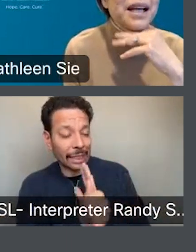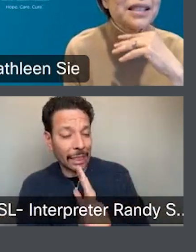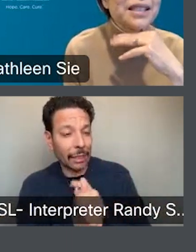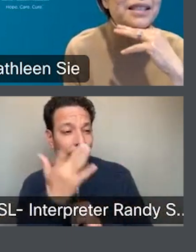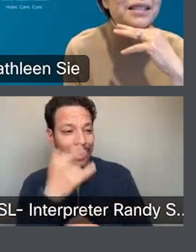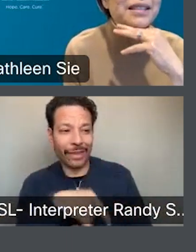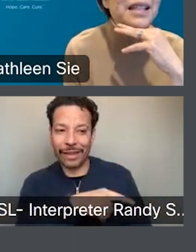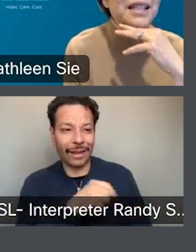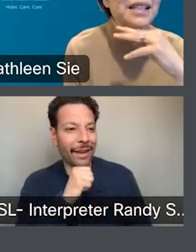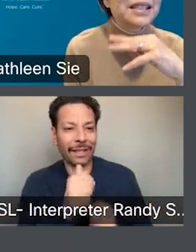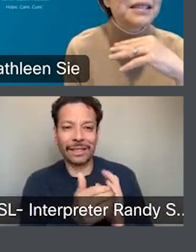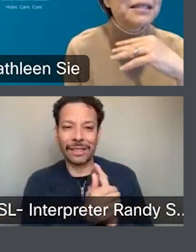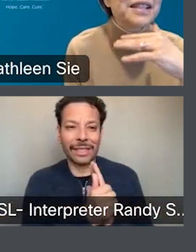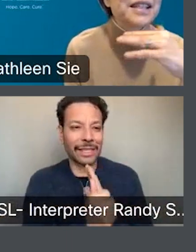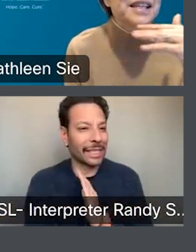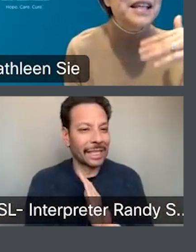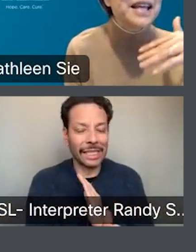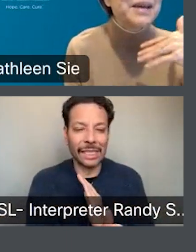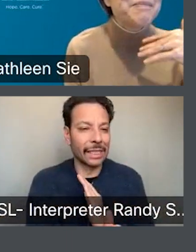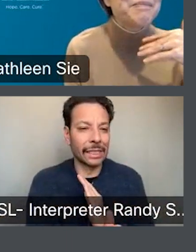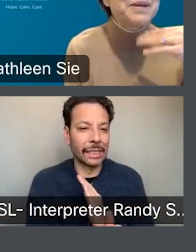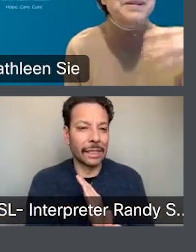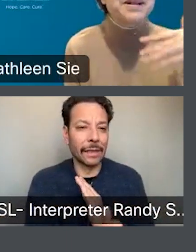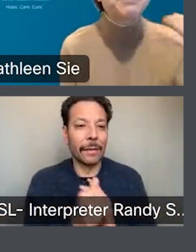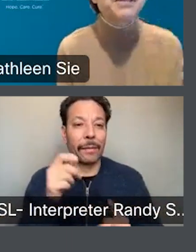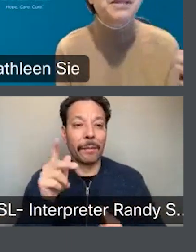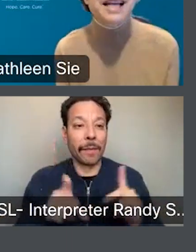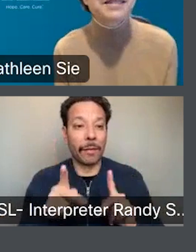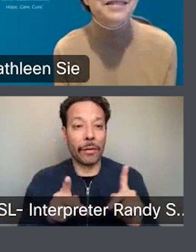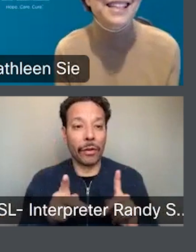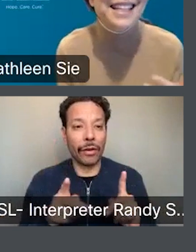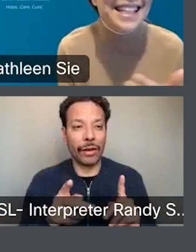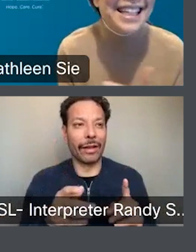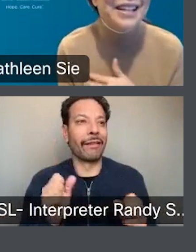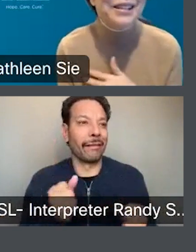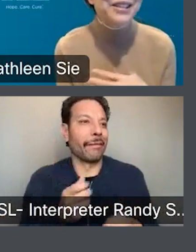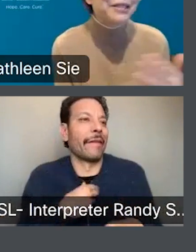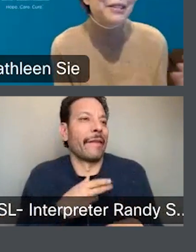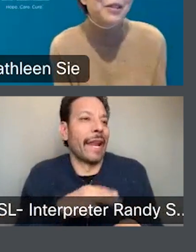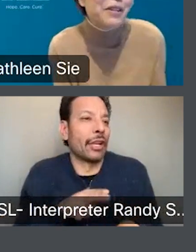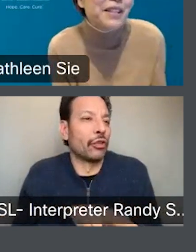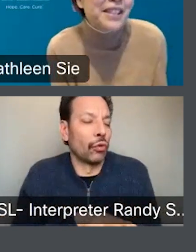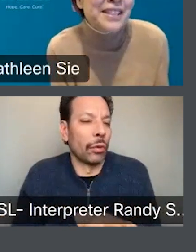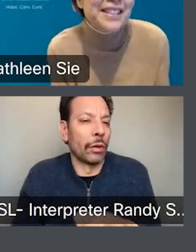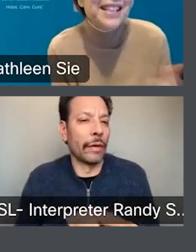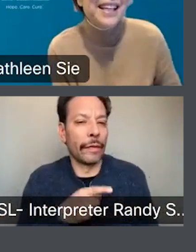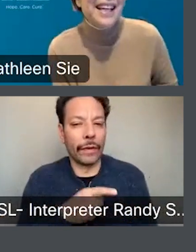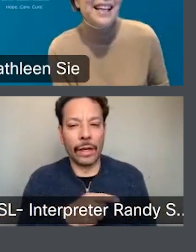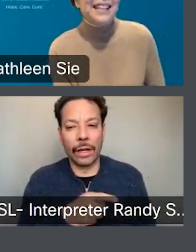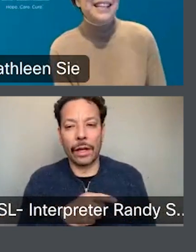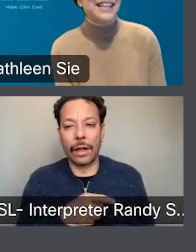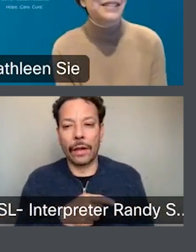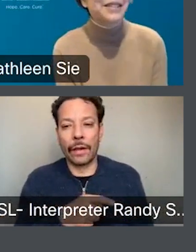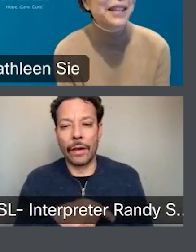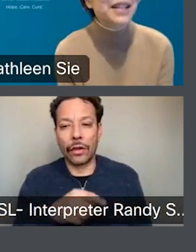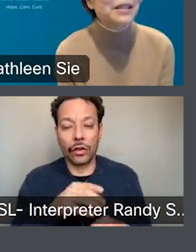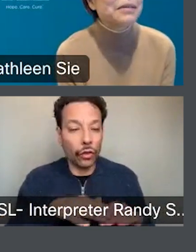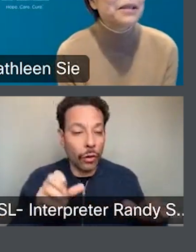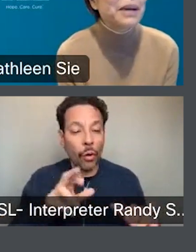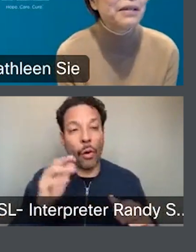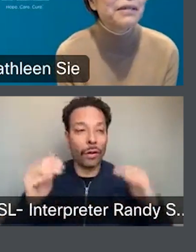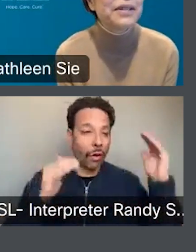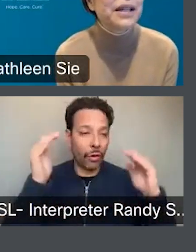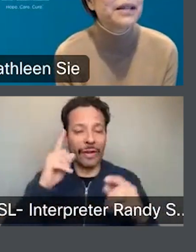not skills necessarily that people come to naturally, Right. children or adults. And so I think that's